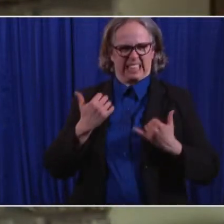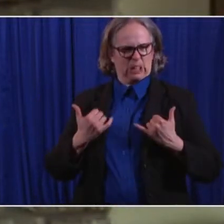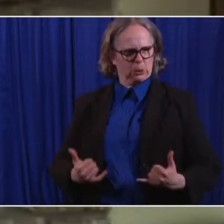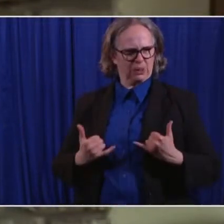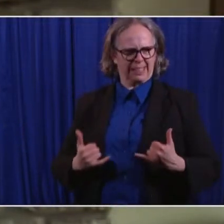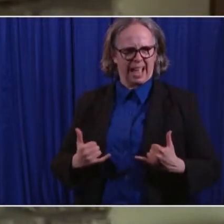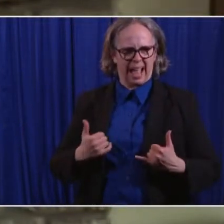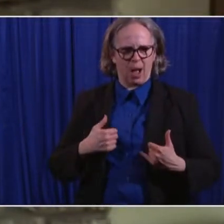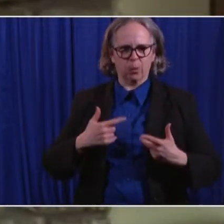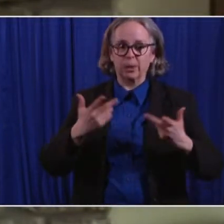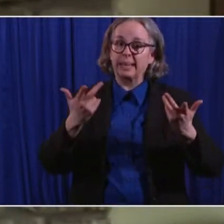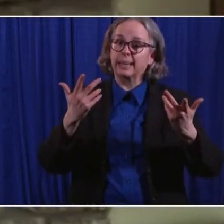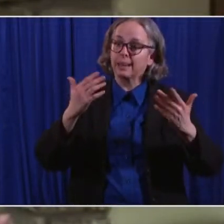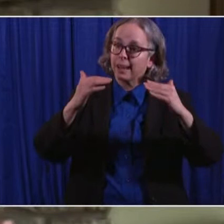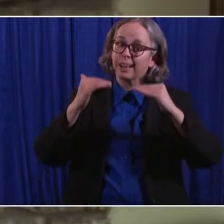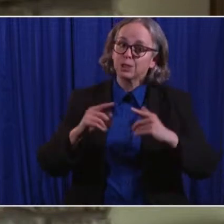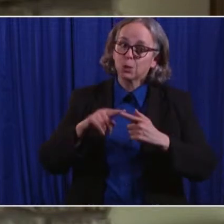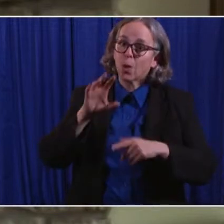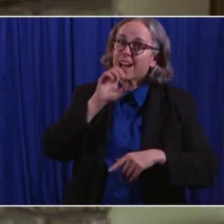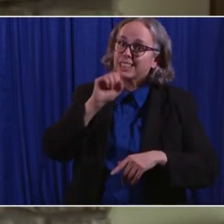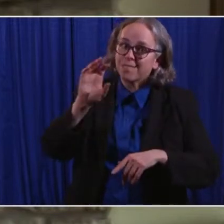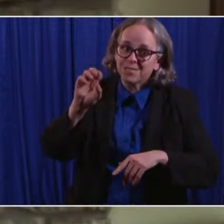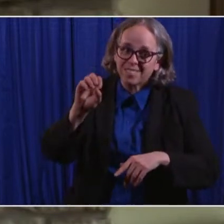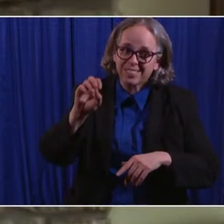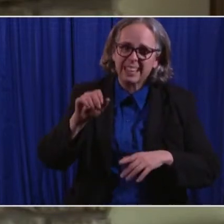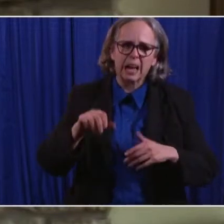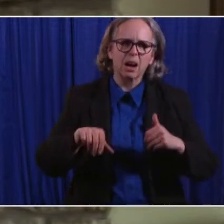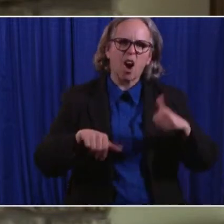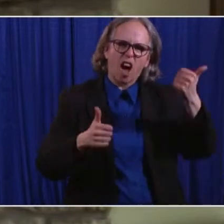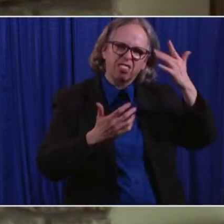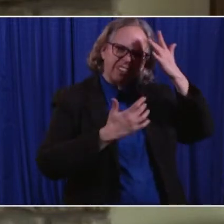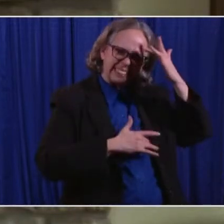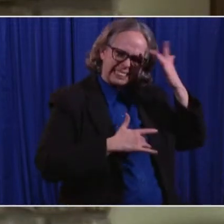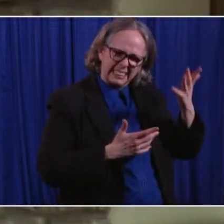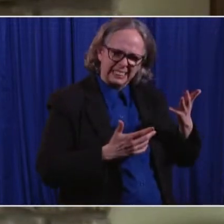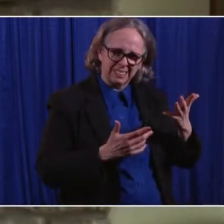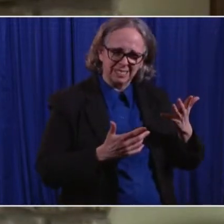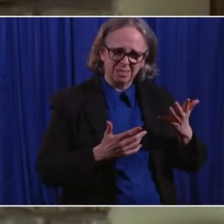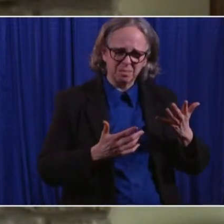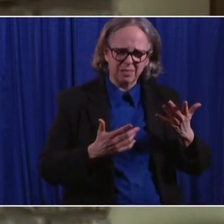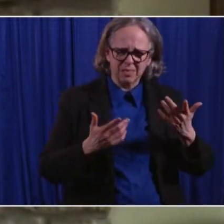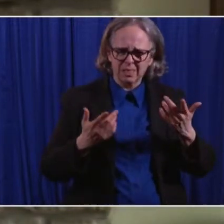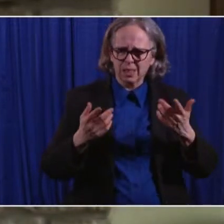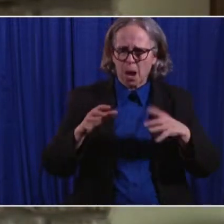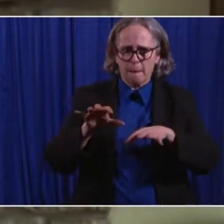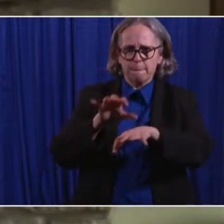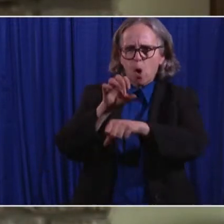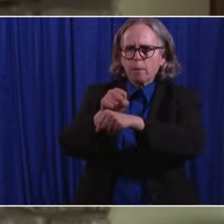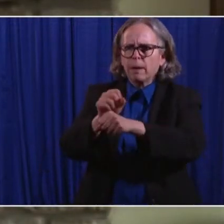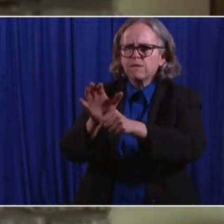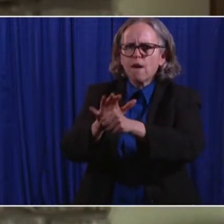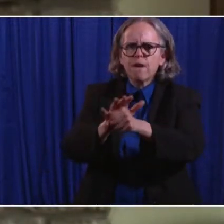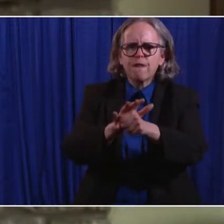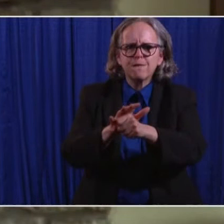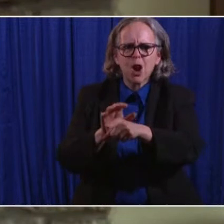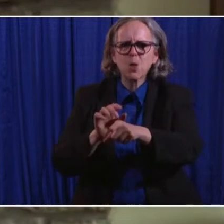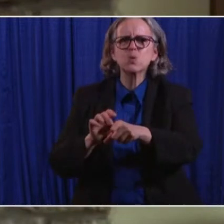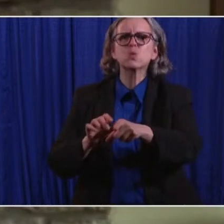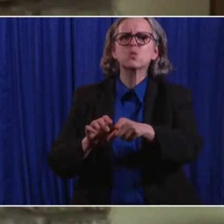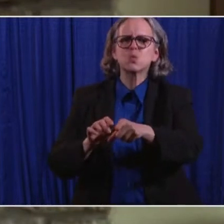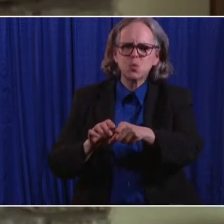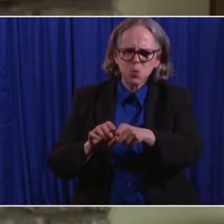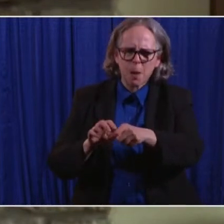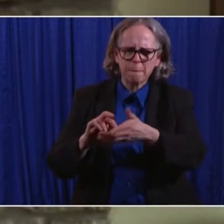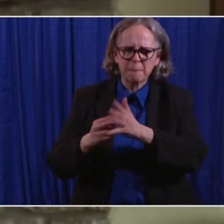above, and you're seeing how the slots are filling up pretty quickly. We don't anticipate opening